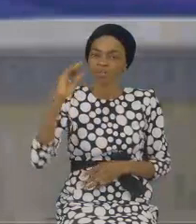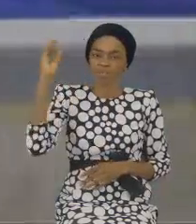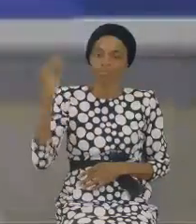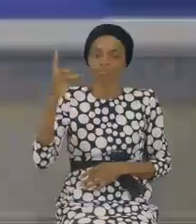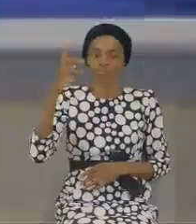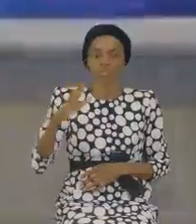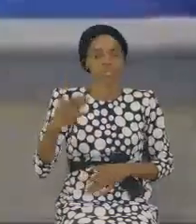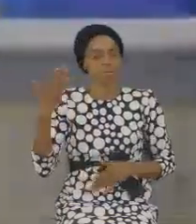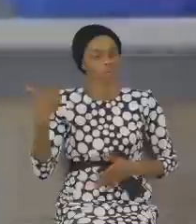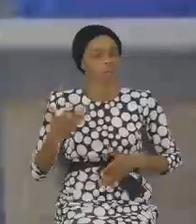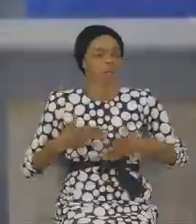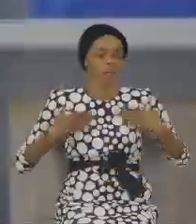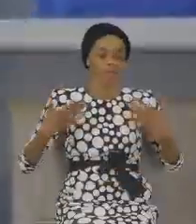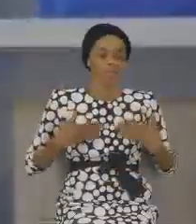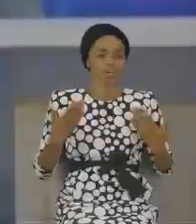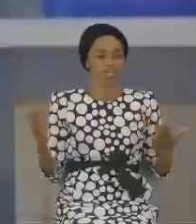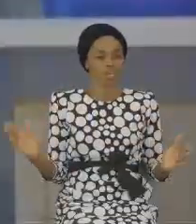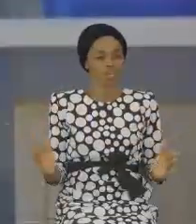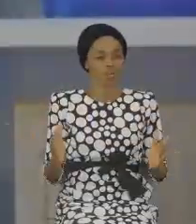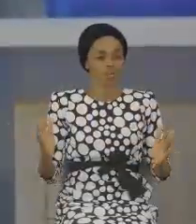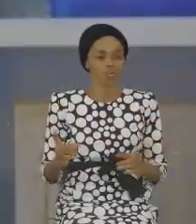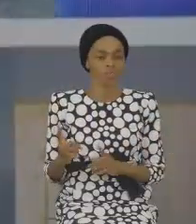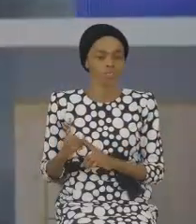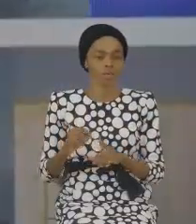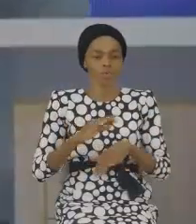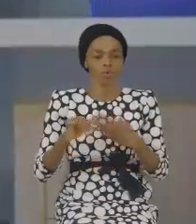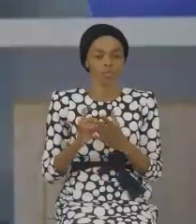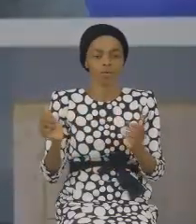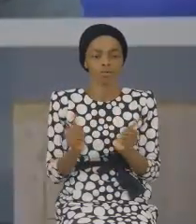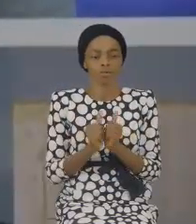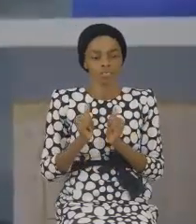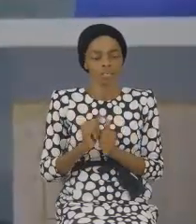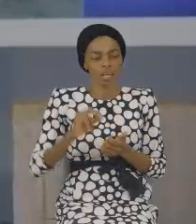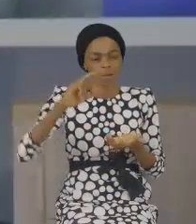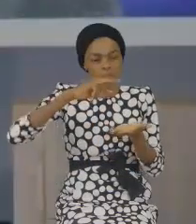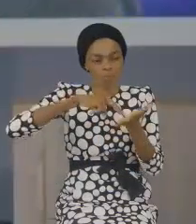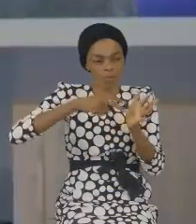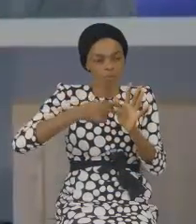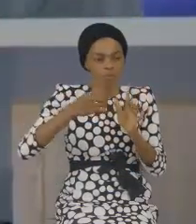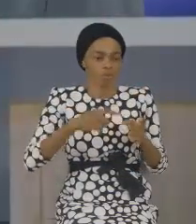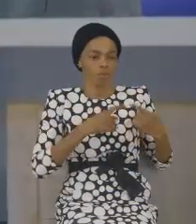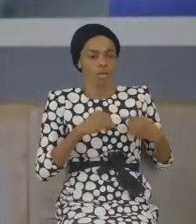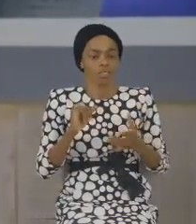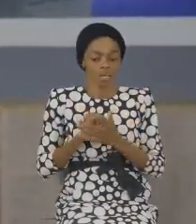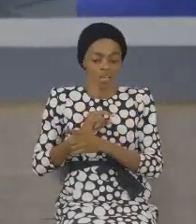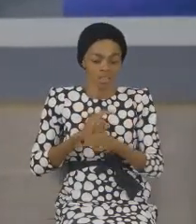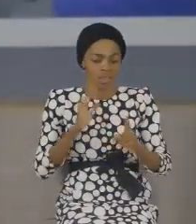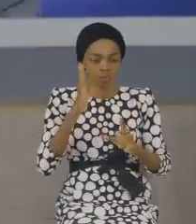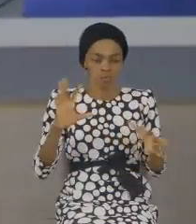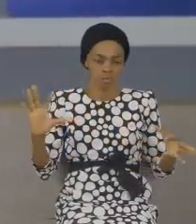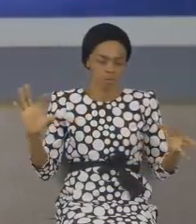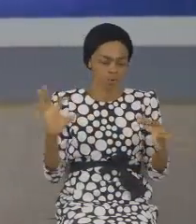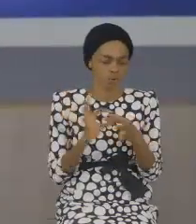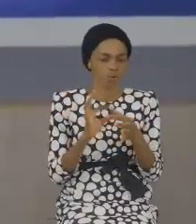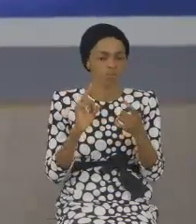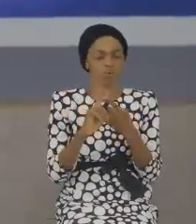exhorted them all that with purpose of heart they will cleave unto the Lord. Cleave unto